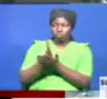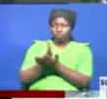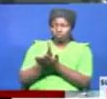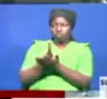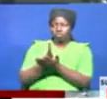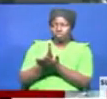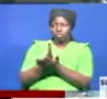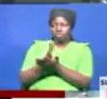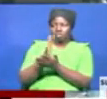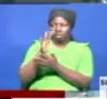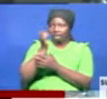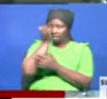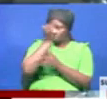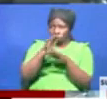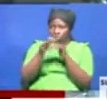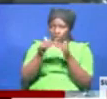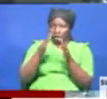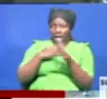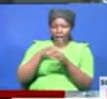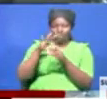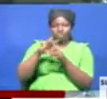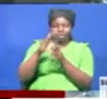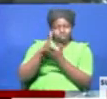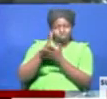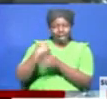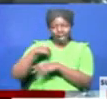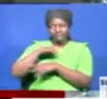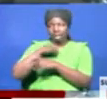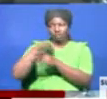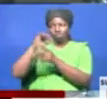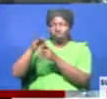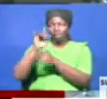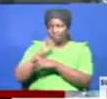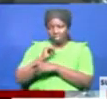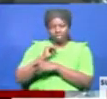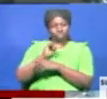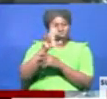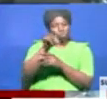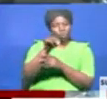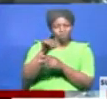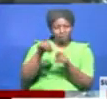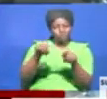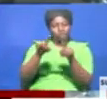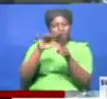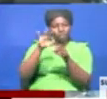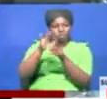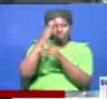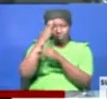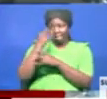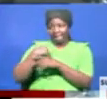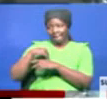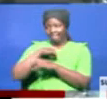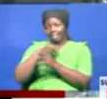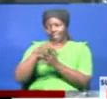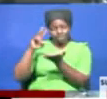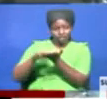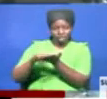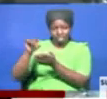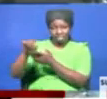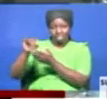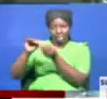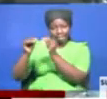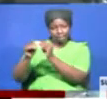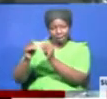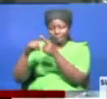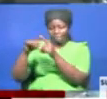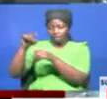had voted. No, absolutely not. They are voting that we have verified and these are the numbers. They are not supposed